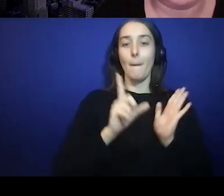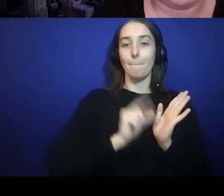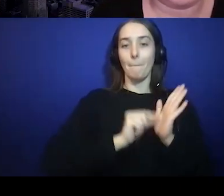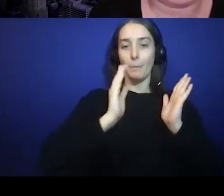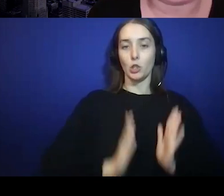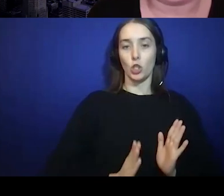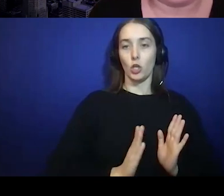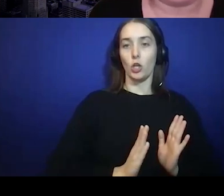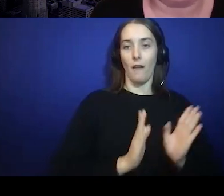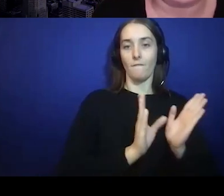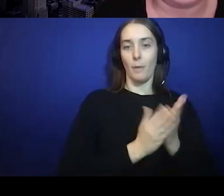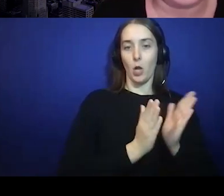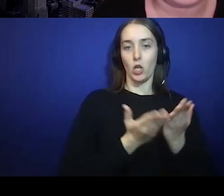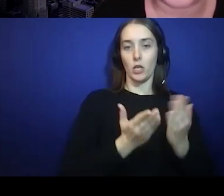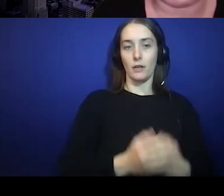book.